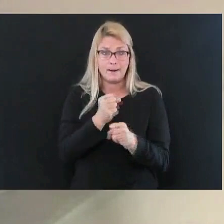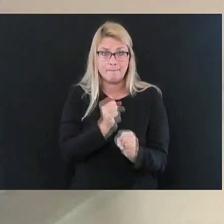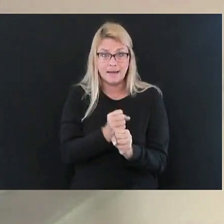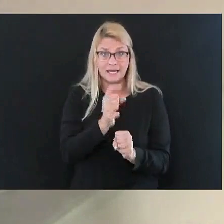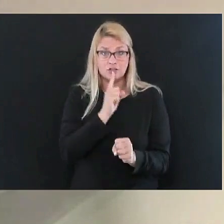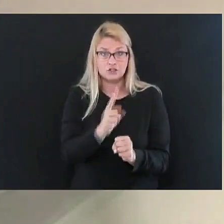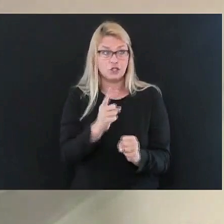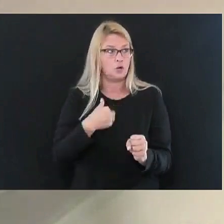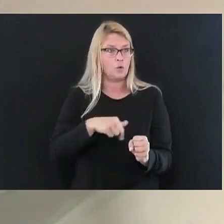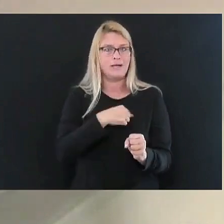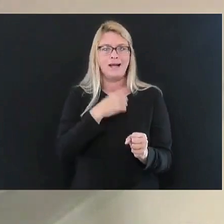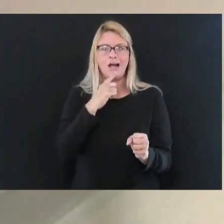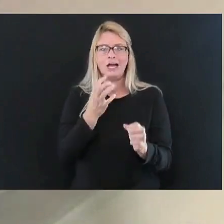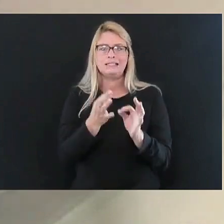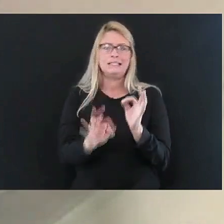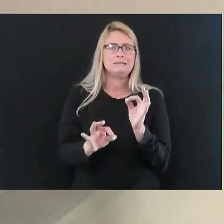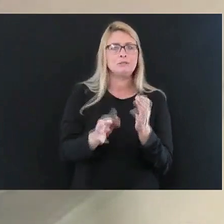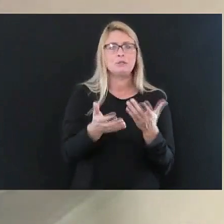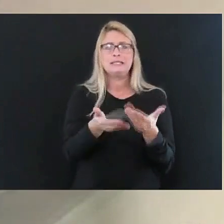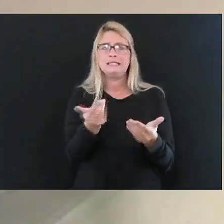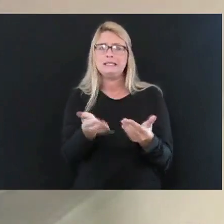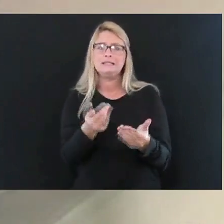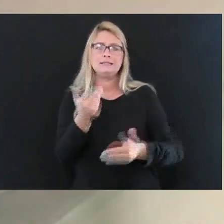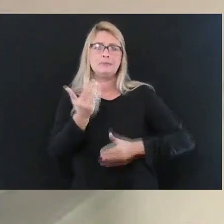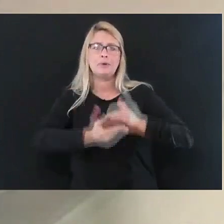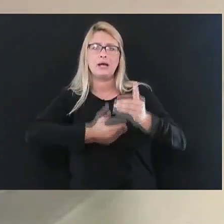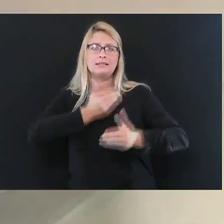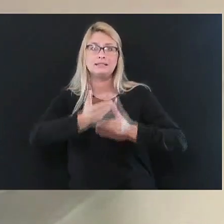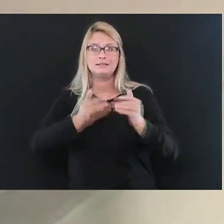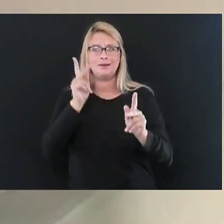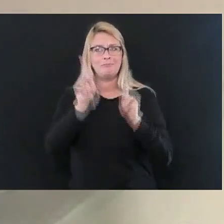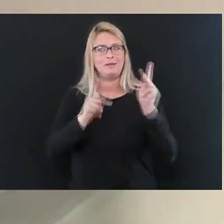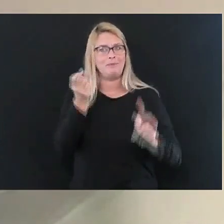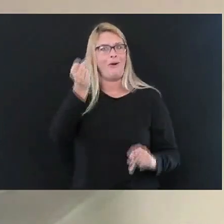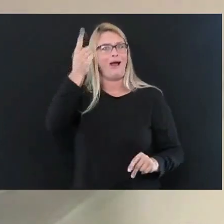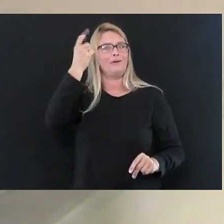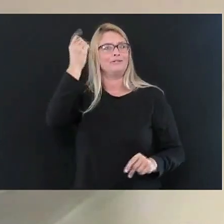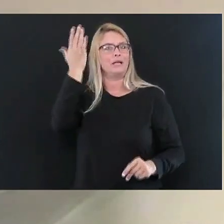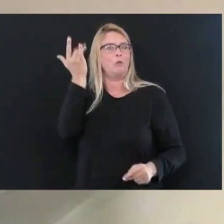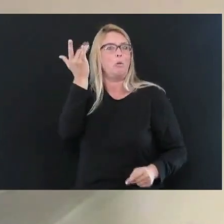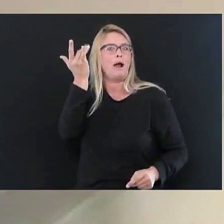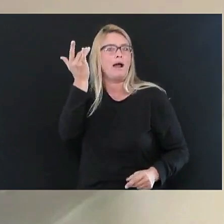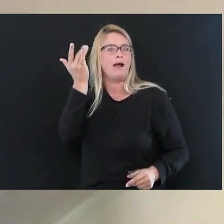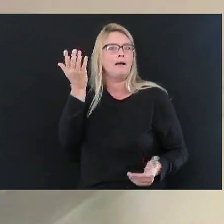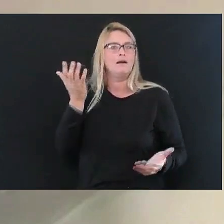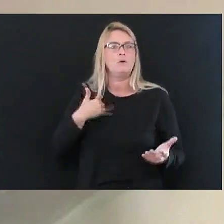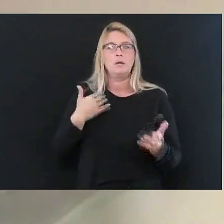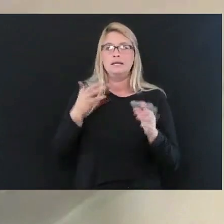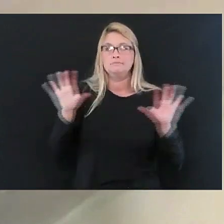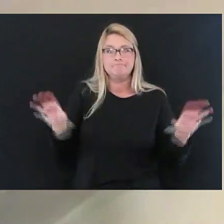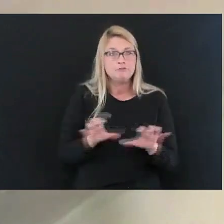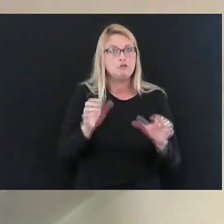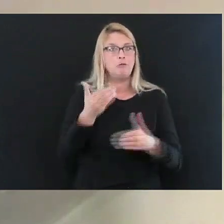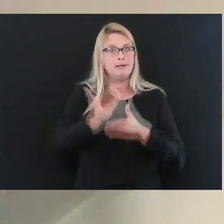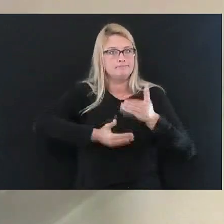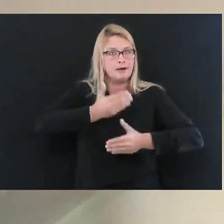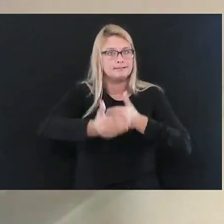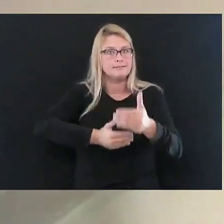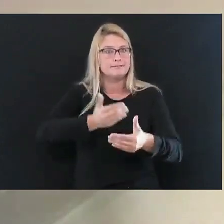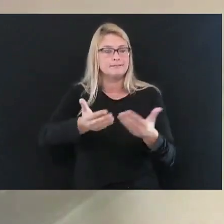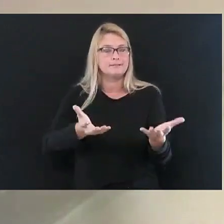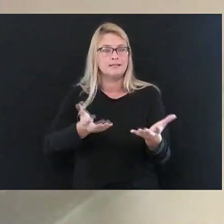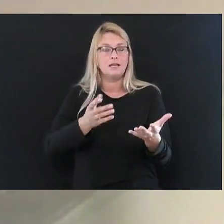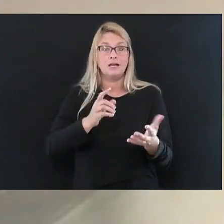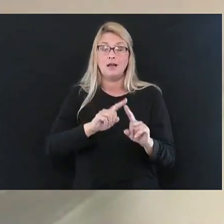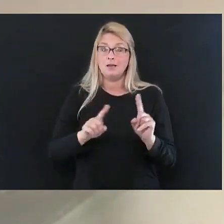to simplify the way that things are done so that people understand why we're doing things and what we're doing. But the truth is that